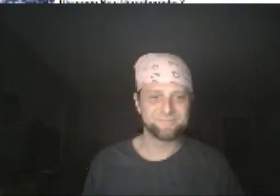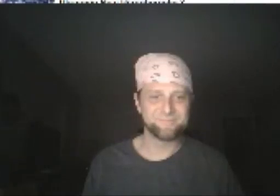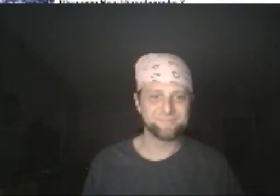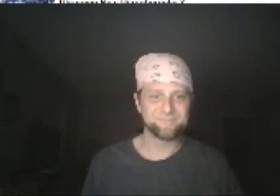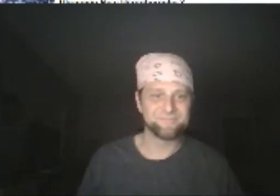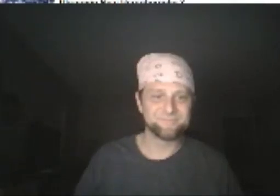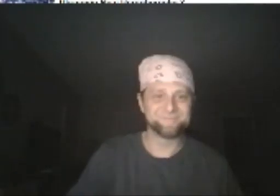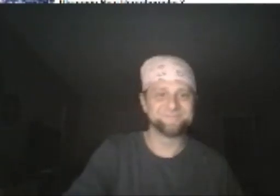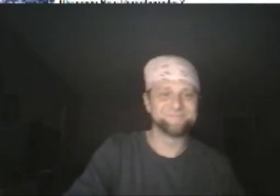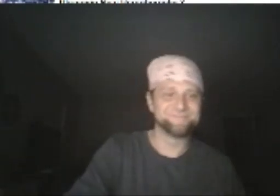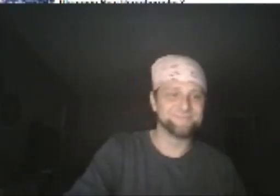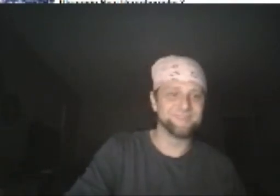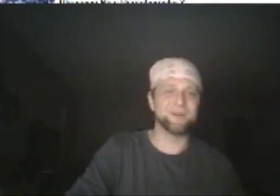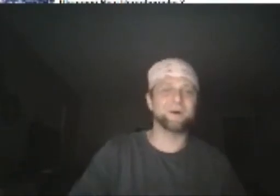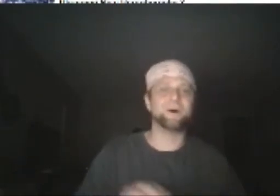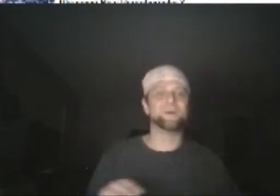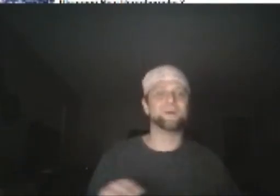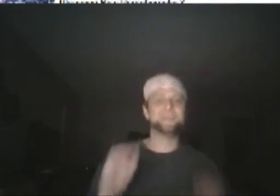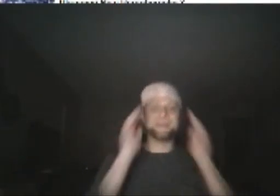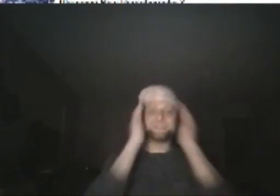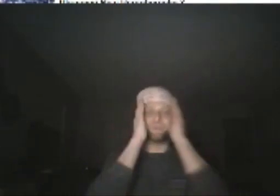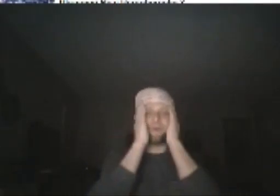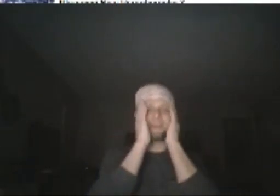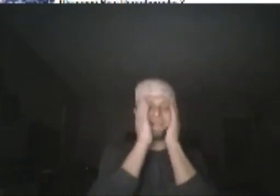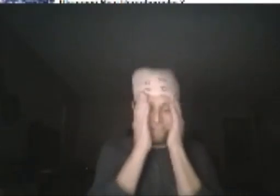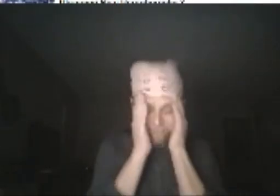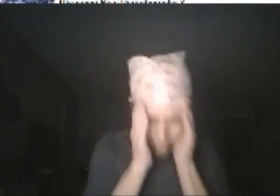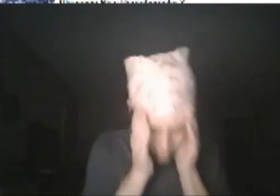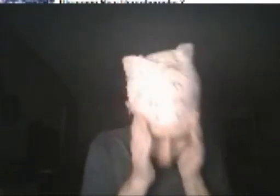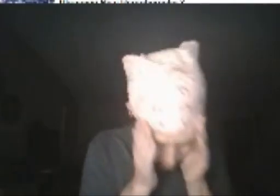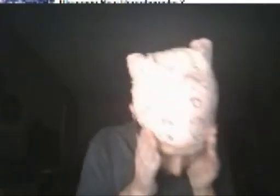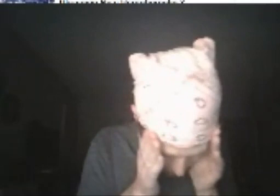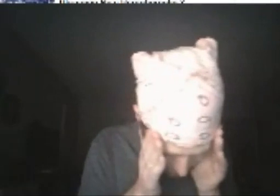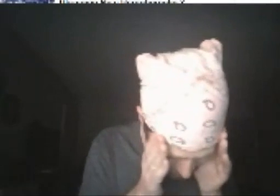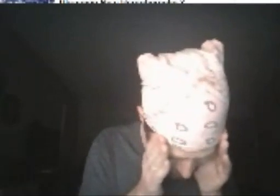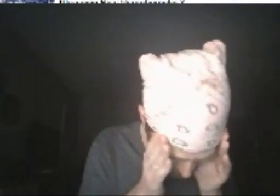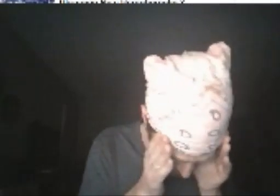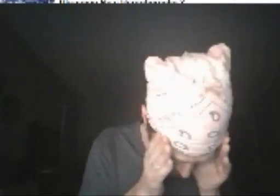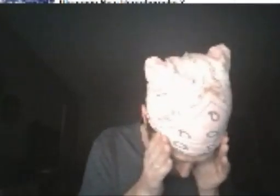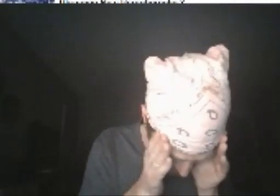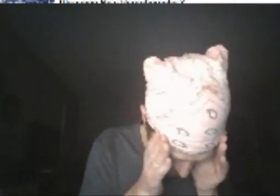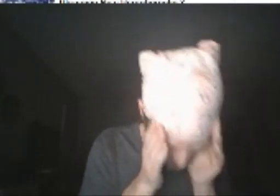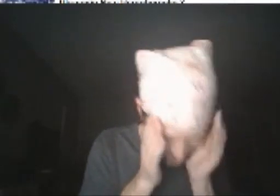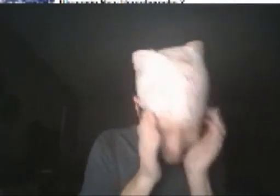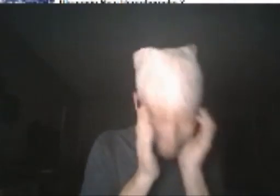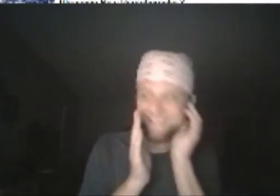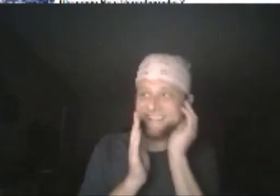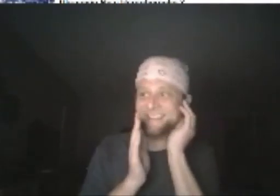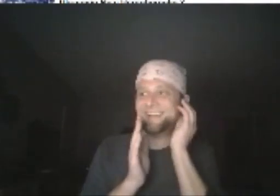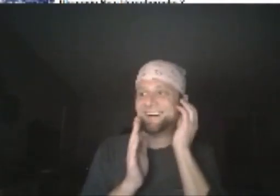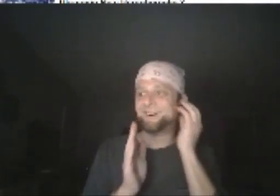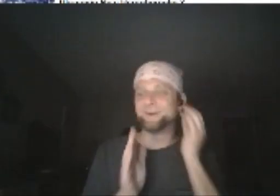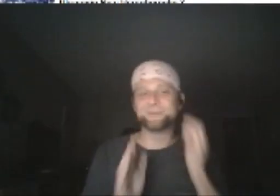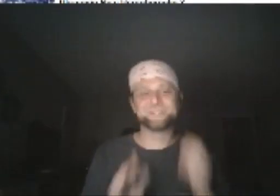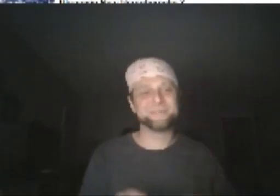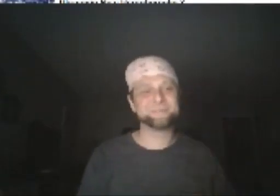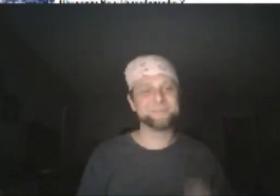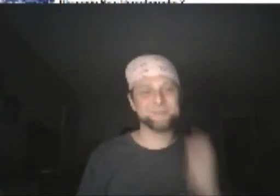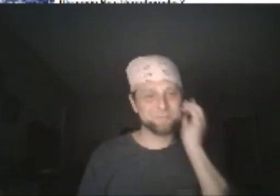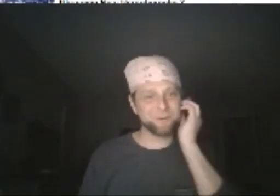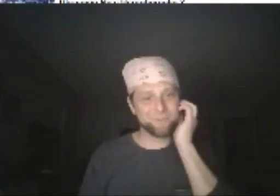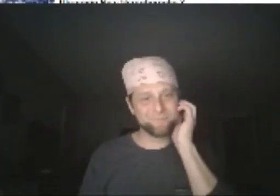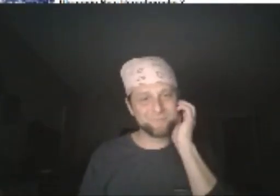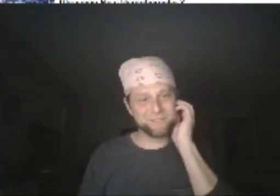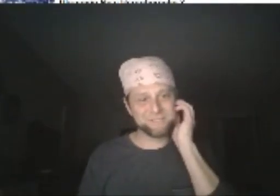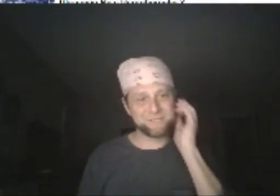their status? I'm sorry. Oh, yes, you fucking just... Oh, man. Oh, you just stepped into